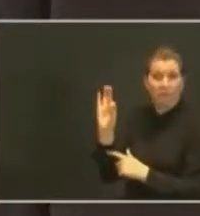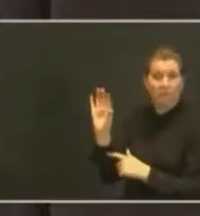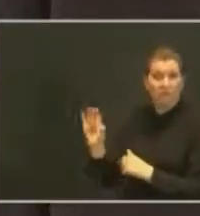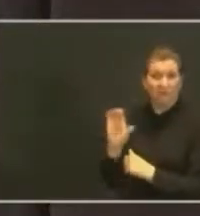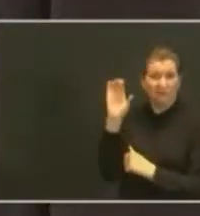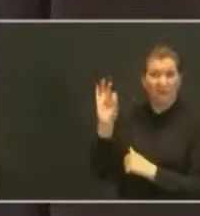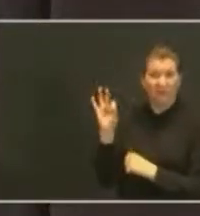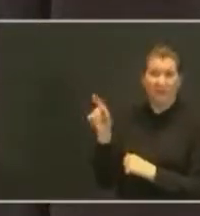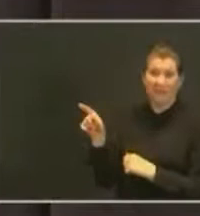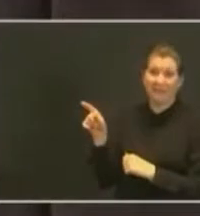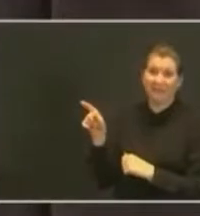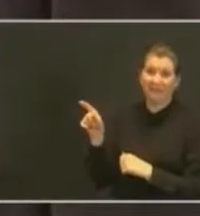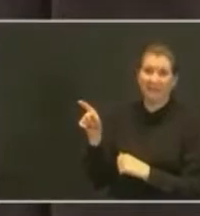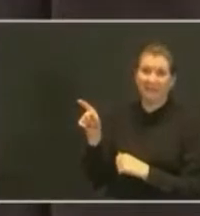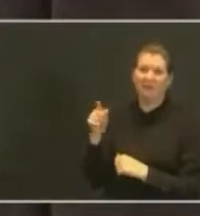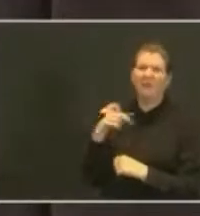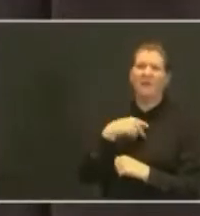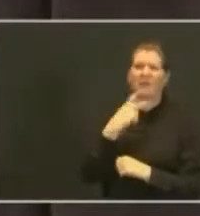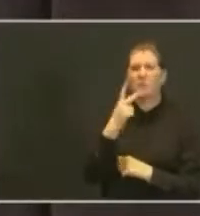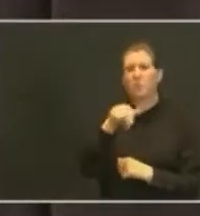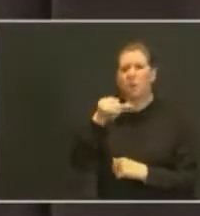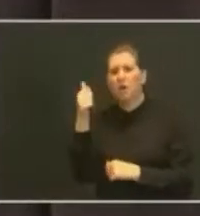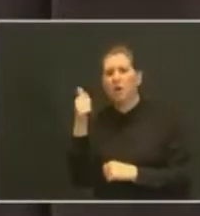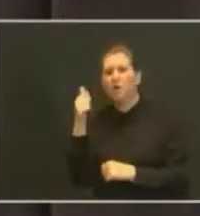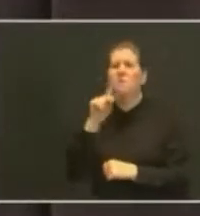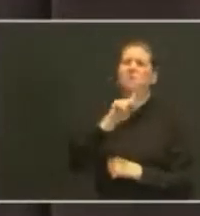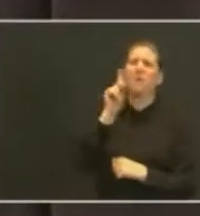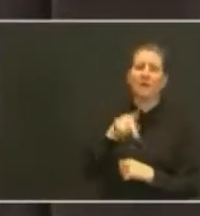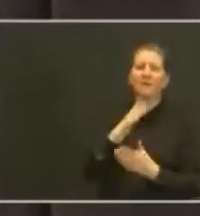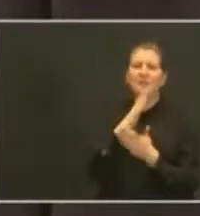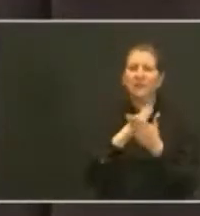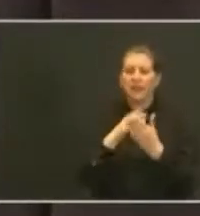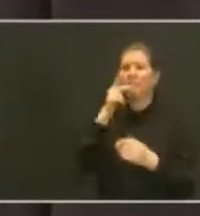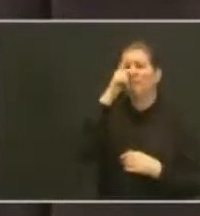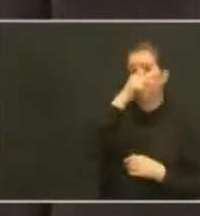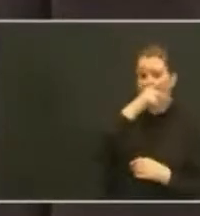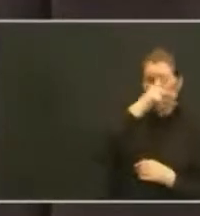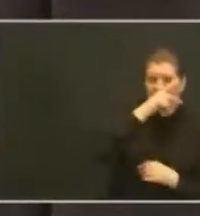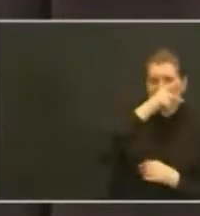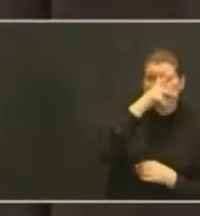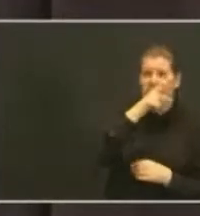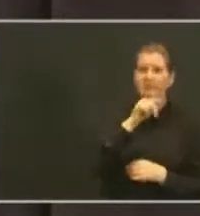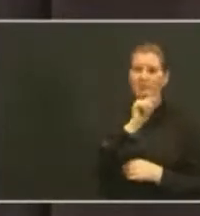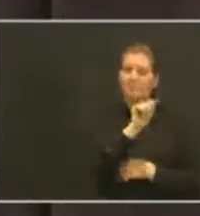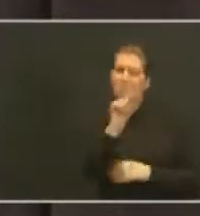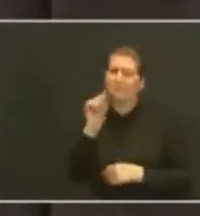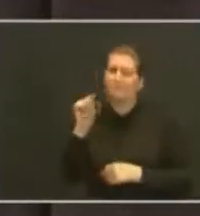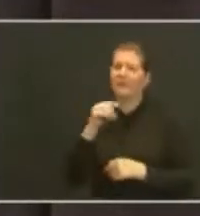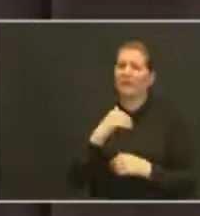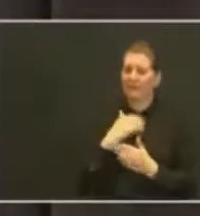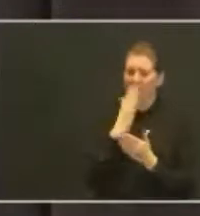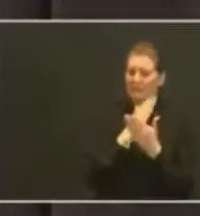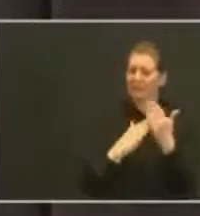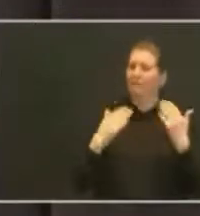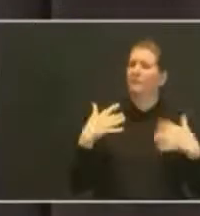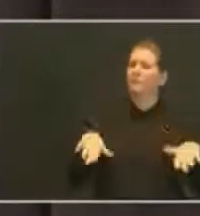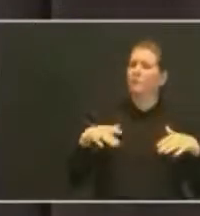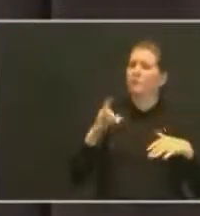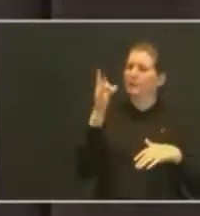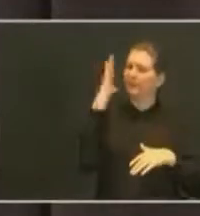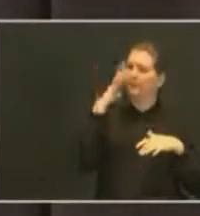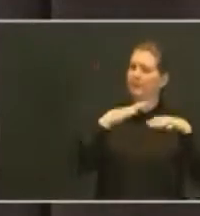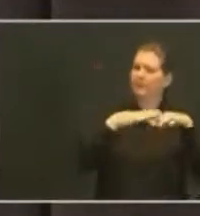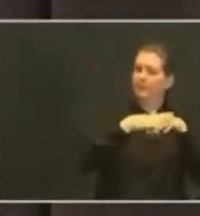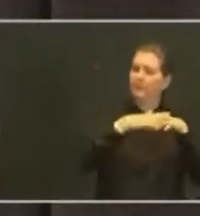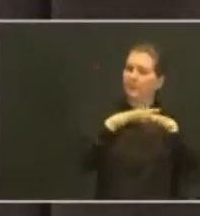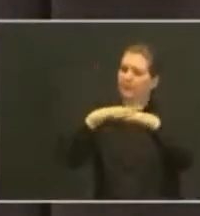2 to 3 zip codes in Providence and in Pawtucket, where we are working with them, similar to how we have done in Central Falls,